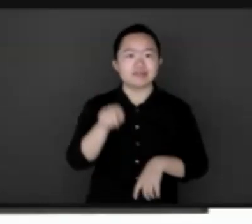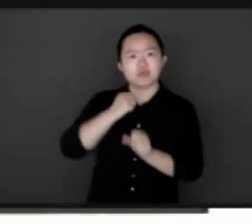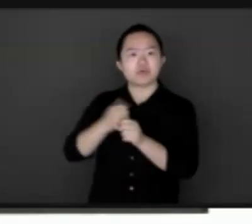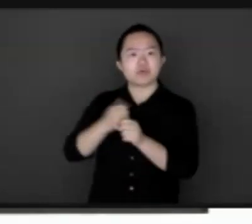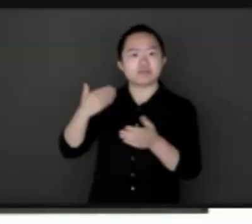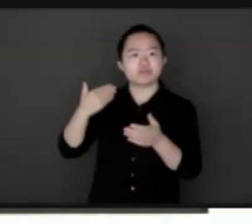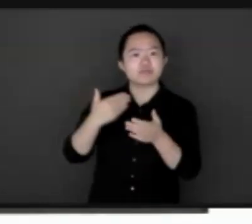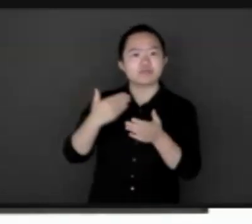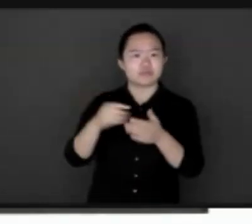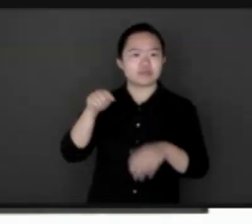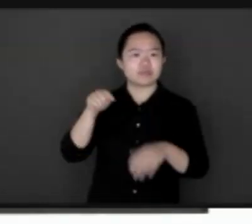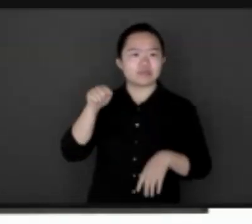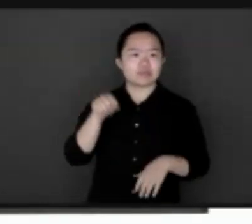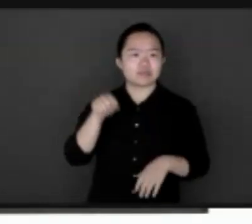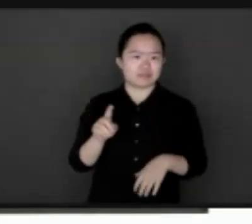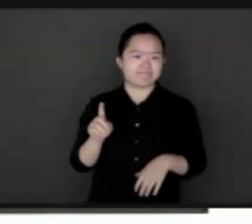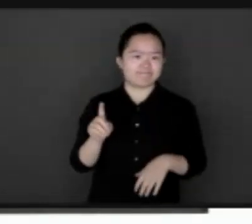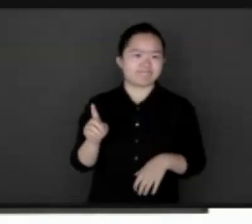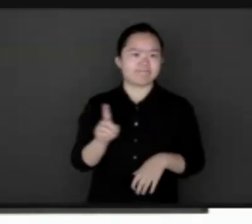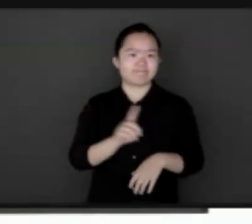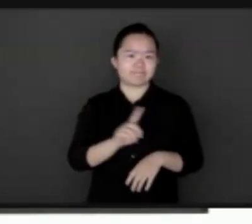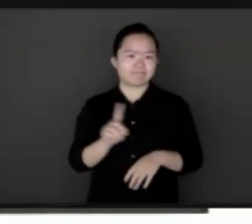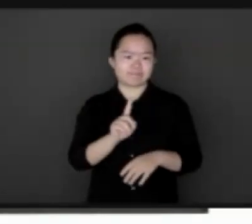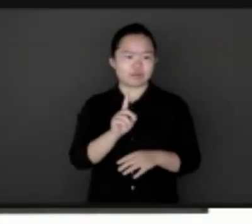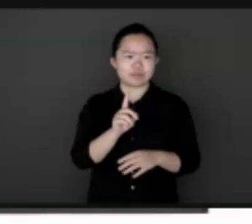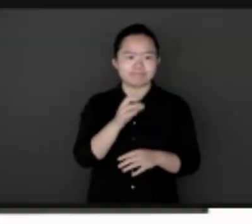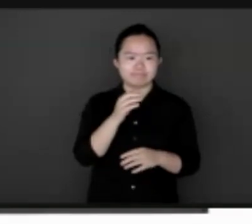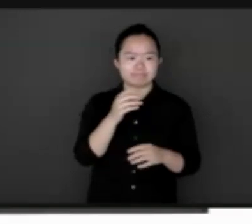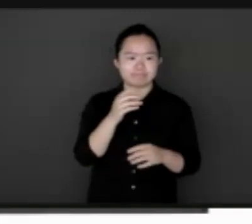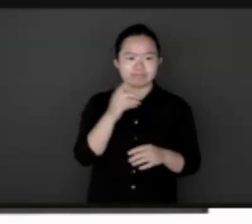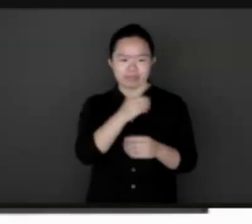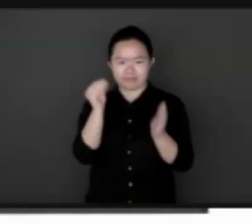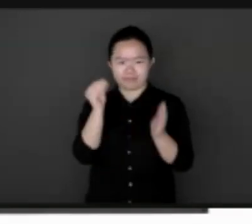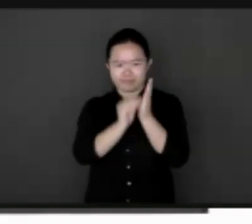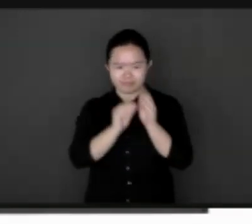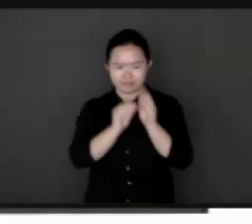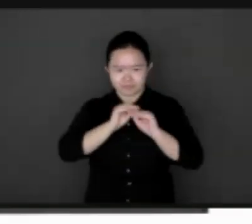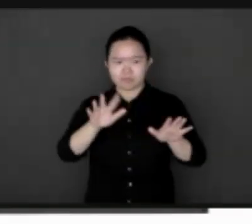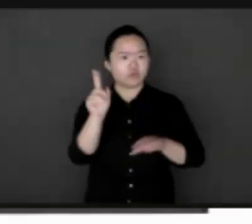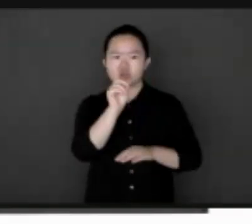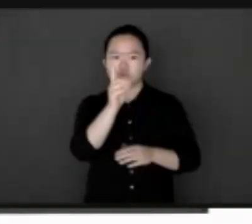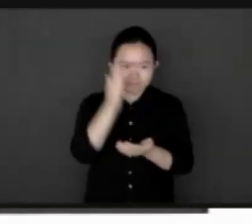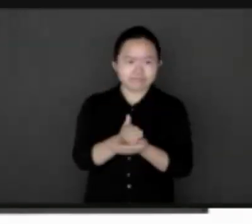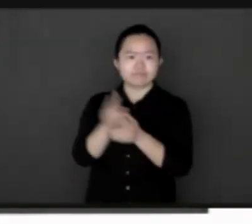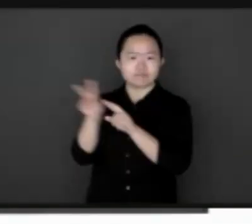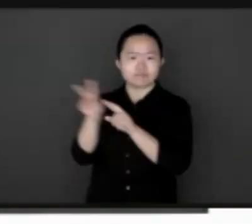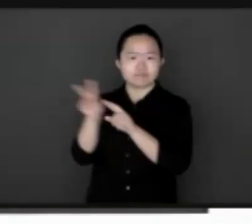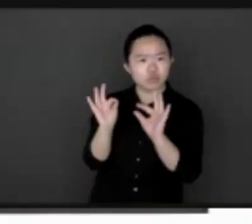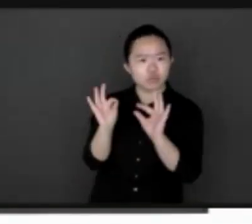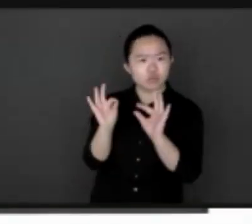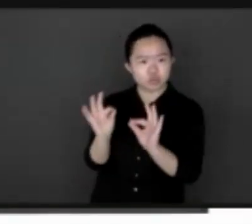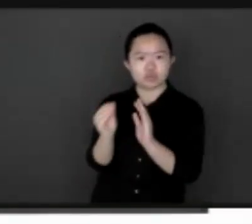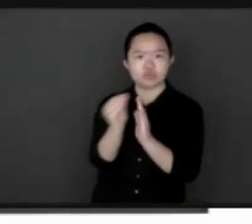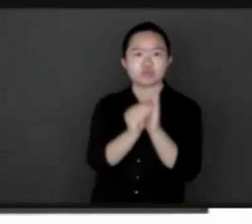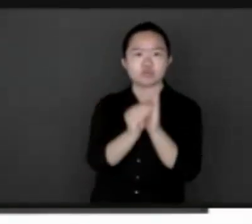accessibility. And this is important not only for the monitoring agencies, but also for end users. What many